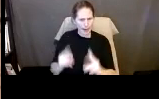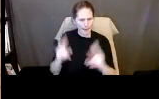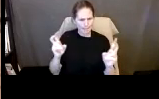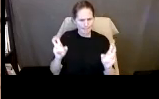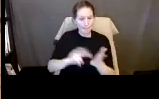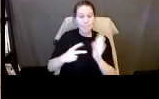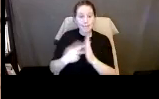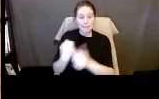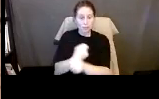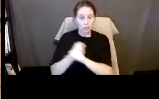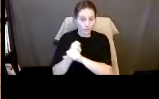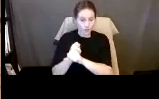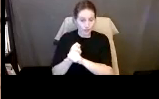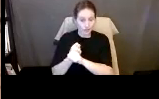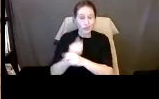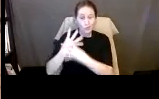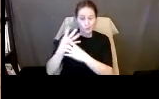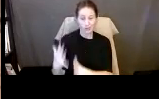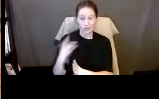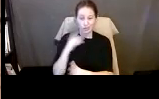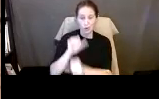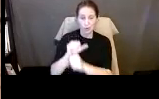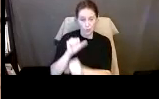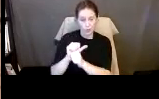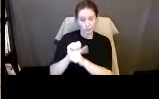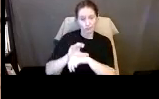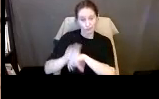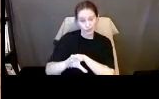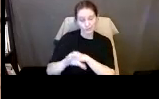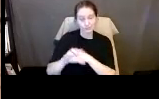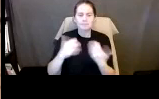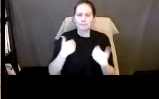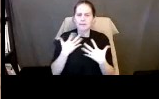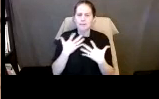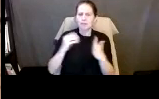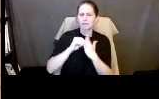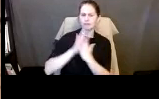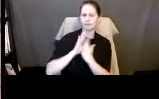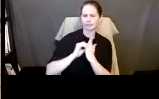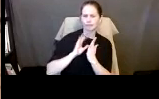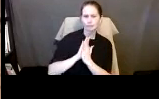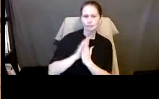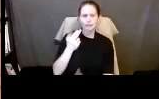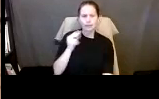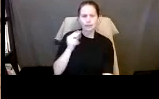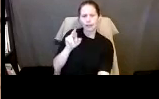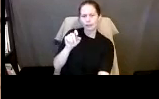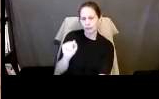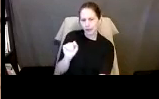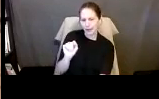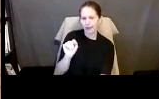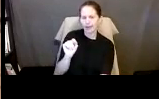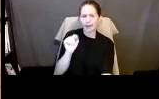or prisoners worked from unhappily. So there's a bunch of like records of Henereti prisoners like running away